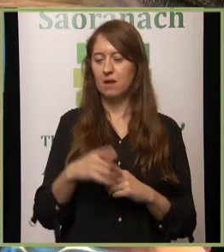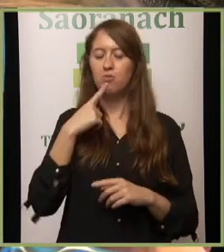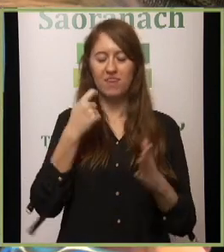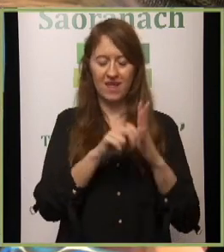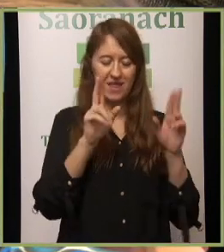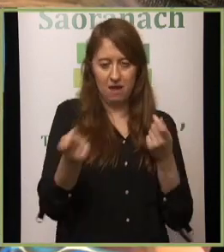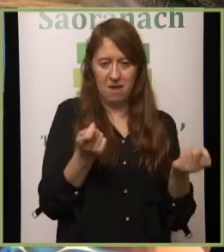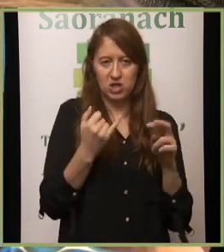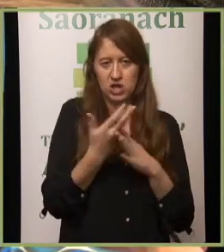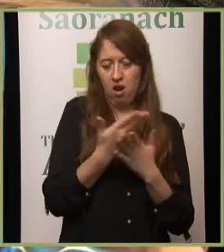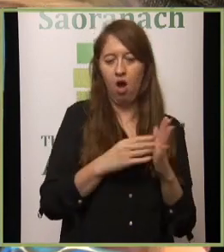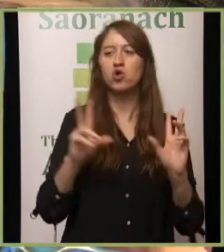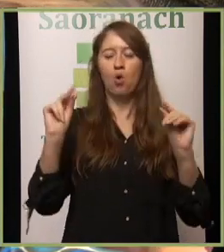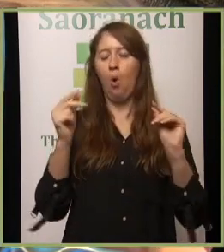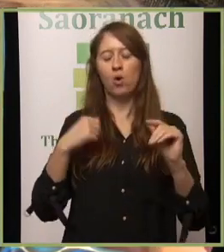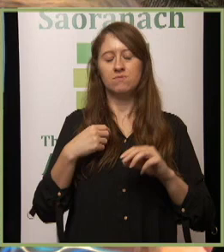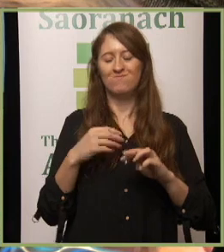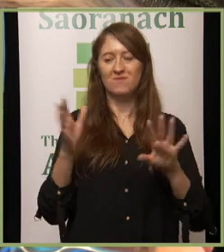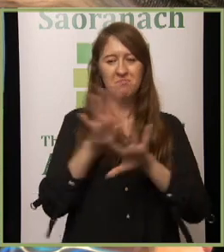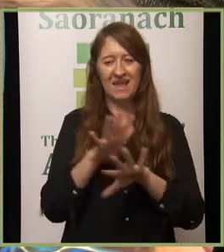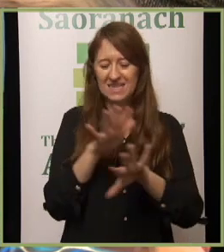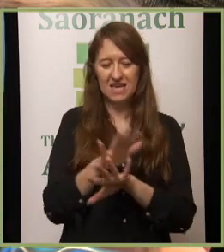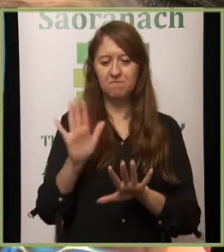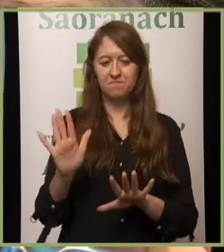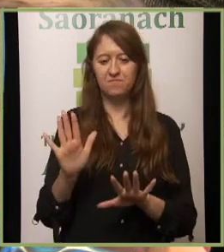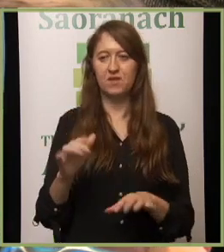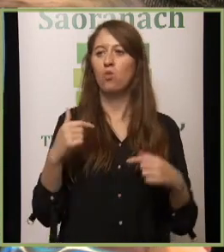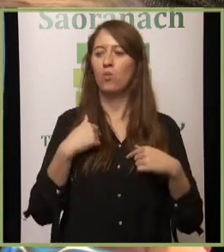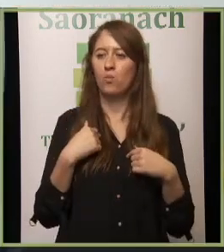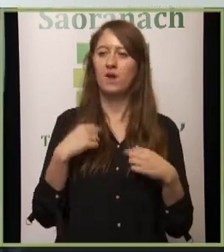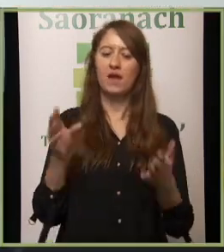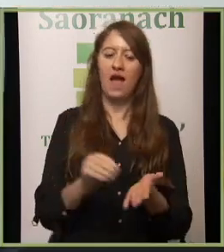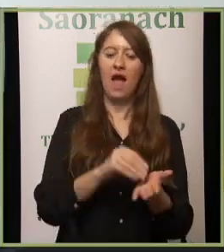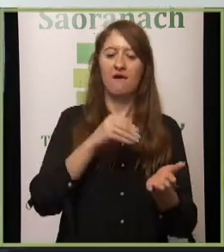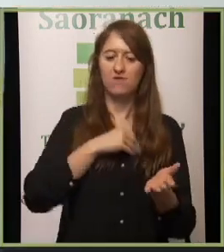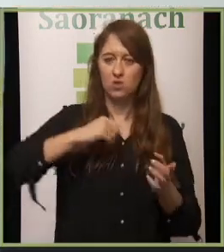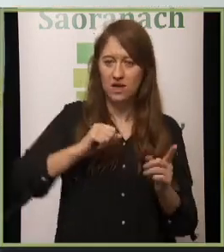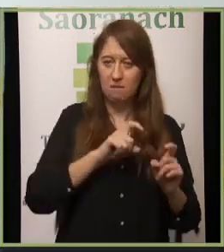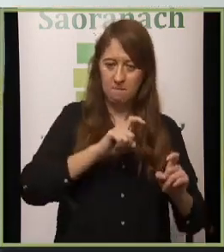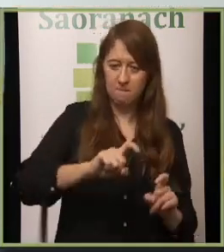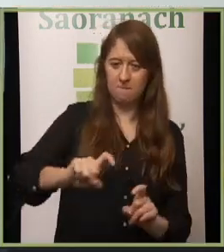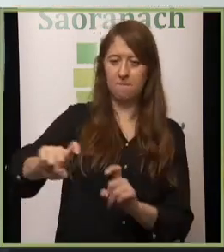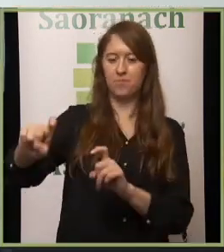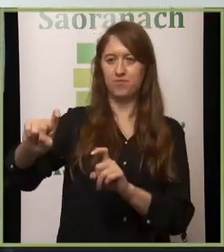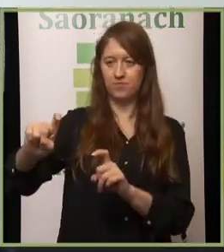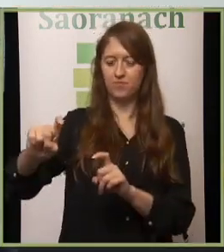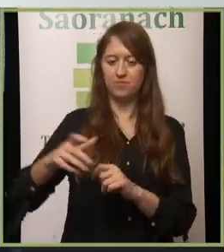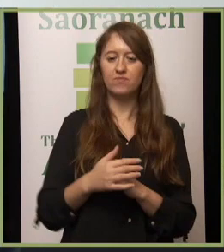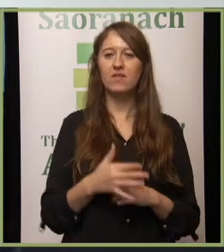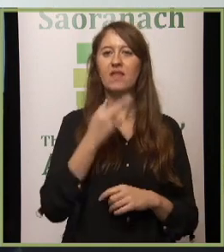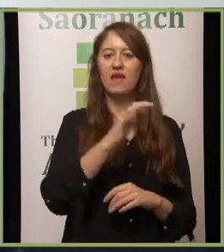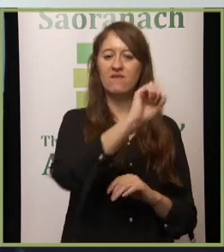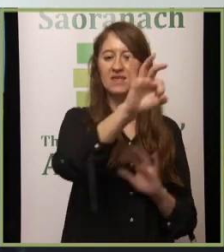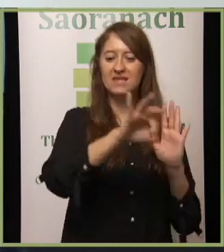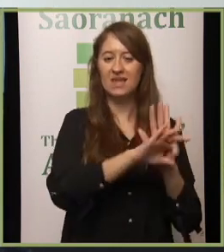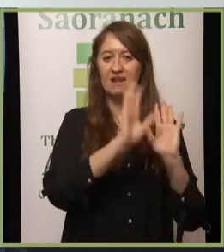No, it's too messy. We have to maintain oversight over all of this. So if the state has asked us to come